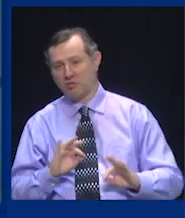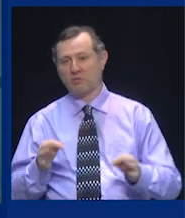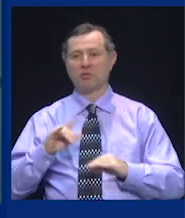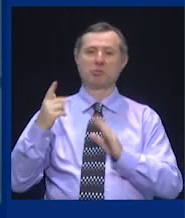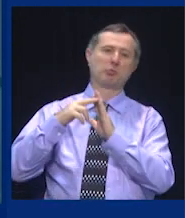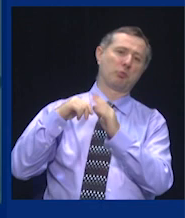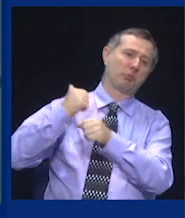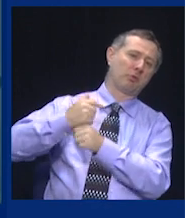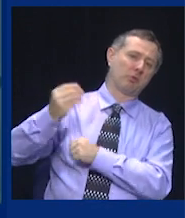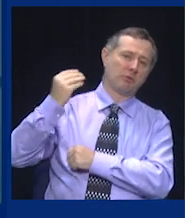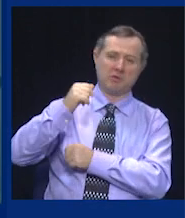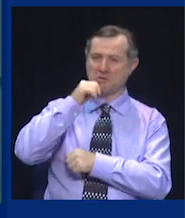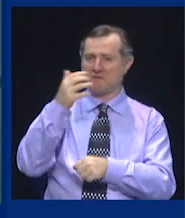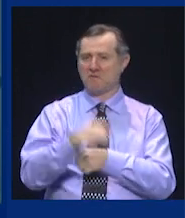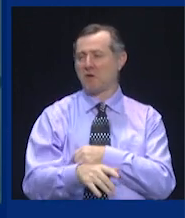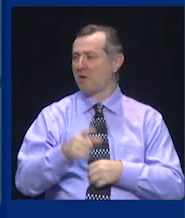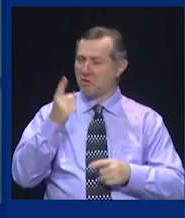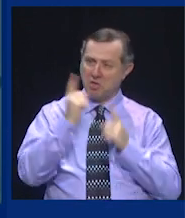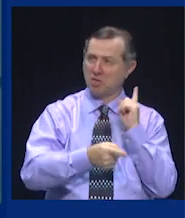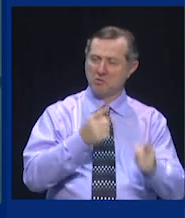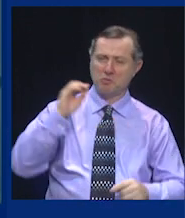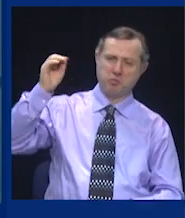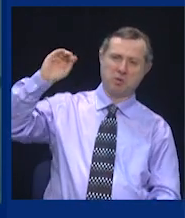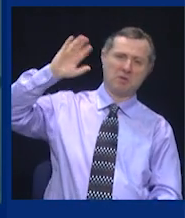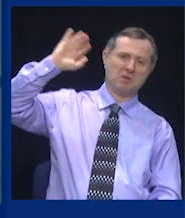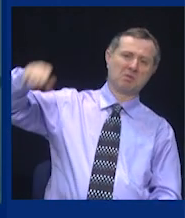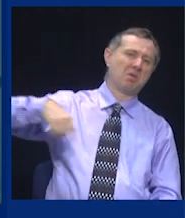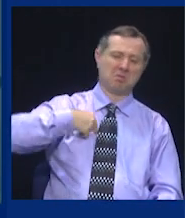it anyway, so they're not going to do it.